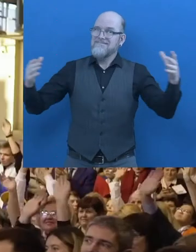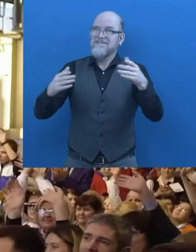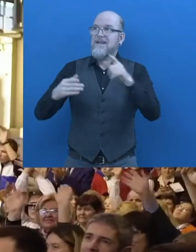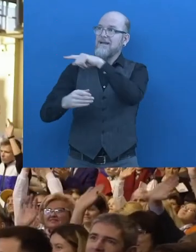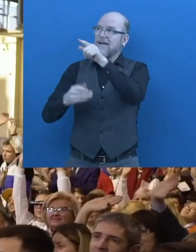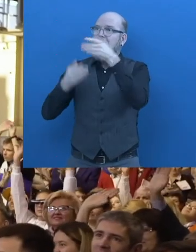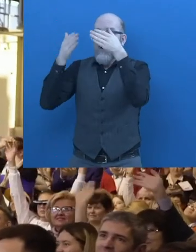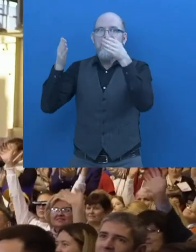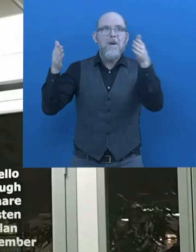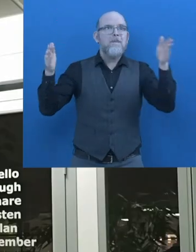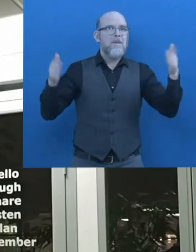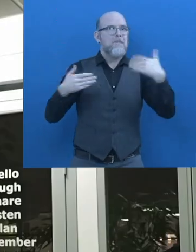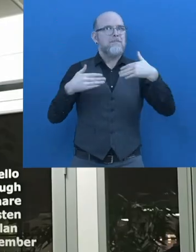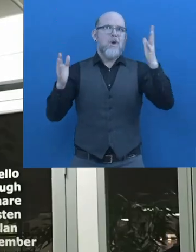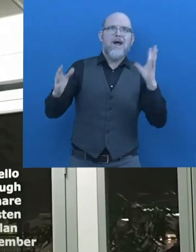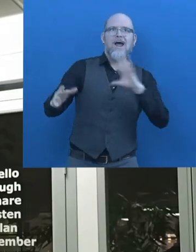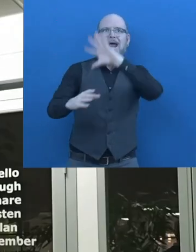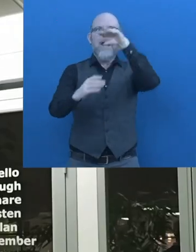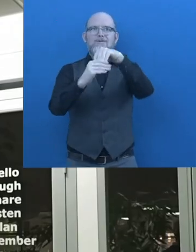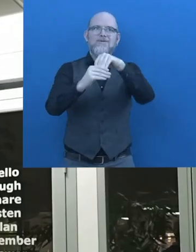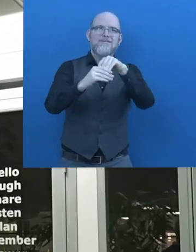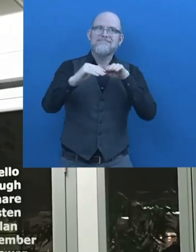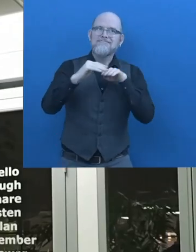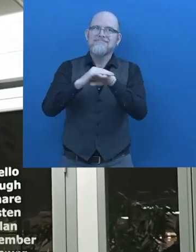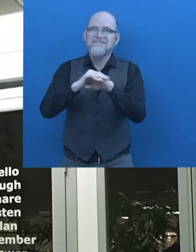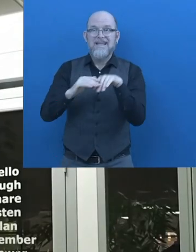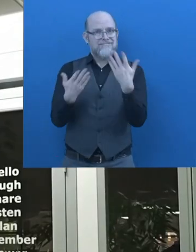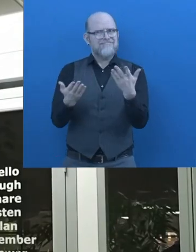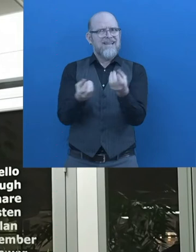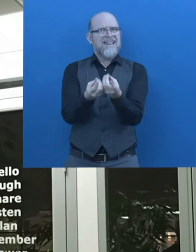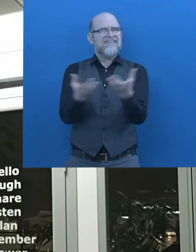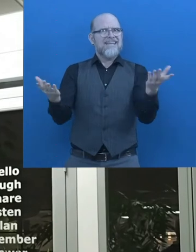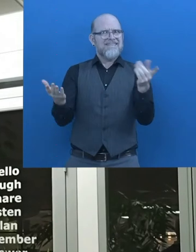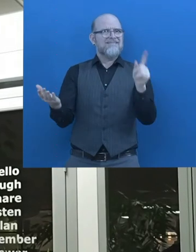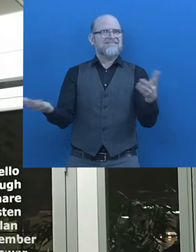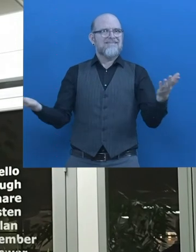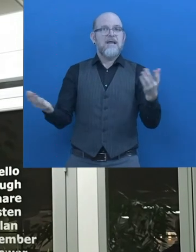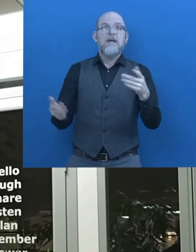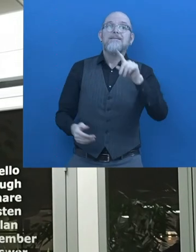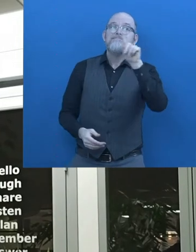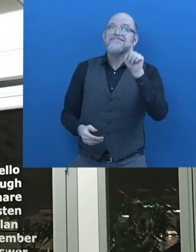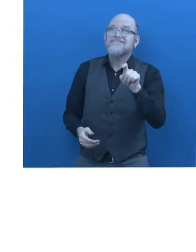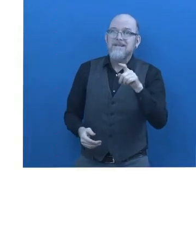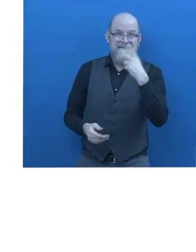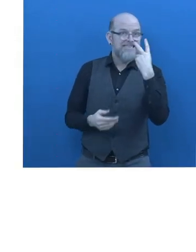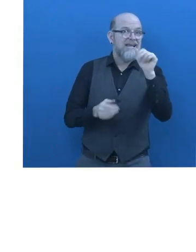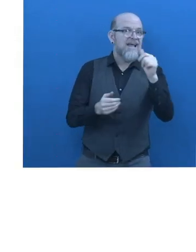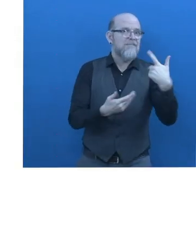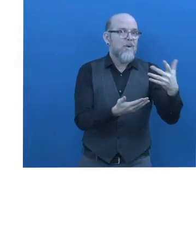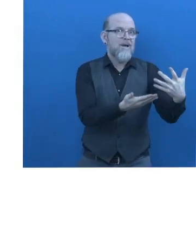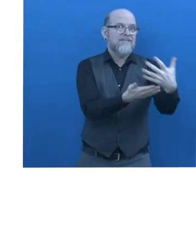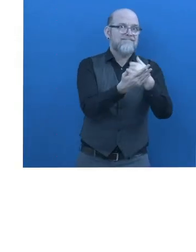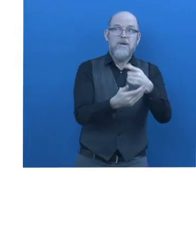open and inclusive and allowing for differences in our workplace. You know why? Because it's better business and it's the right thing to do. How